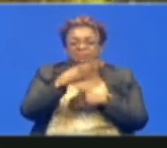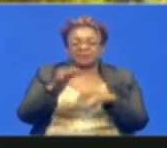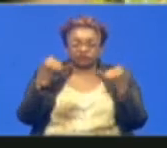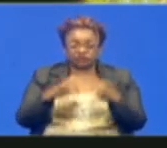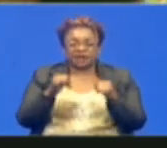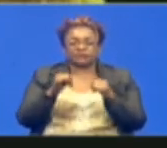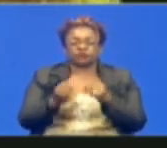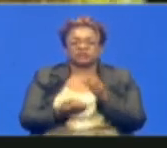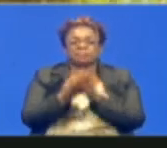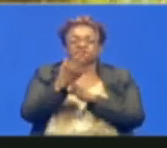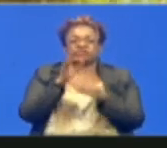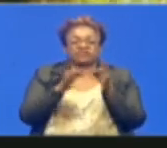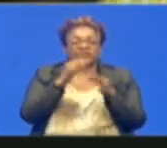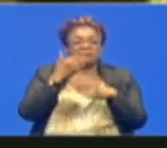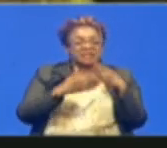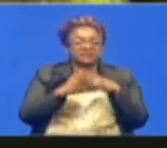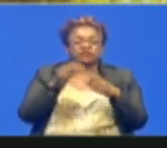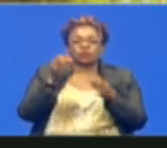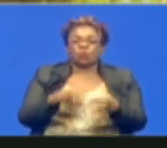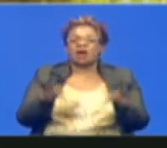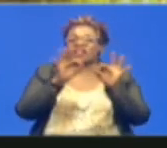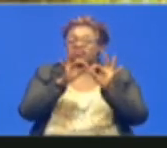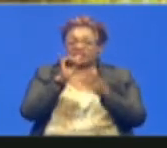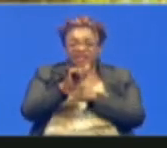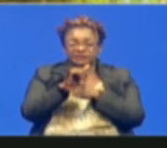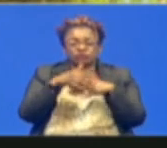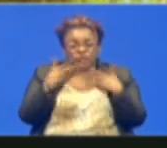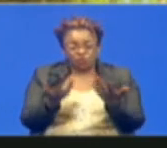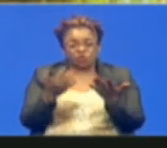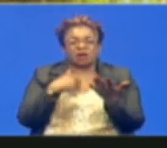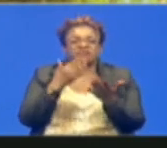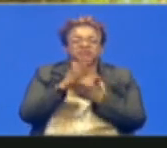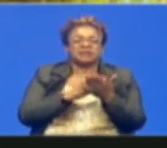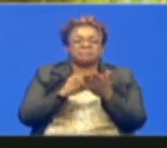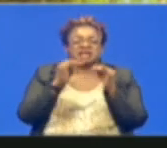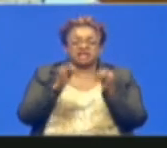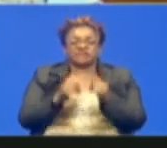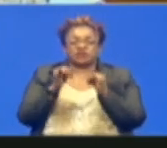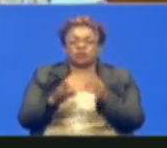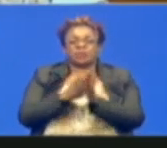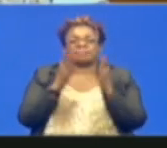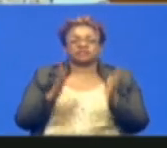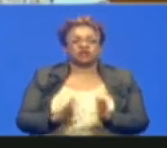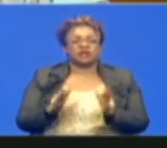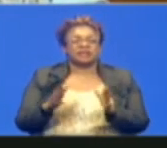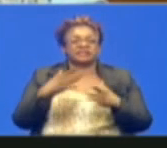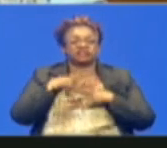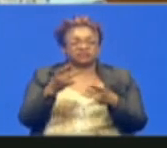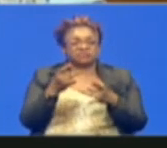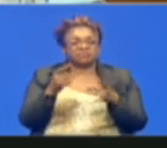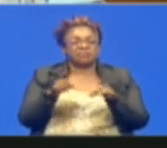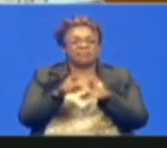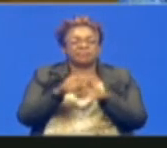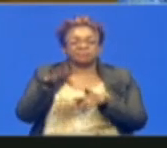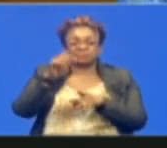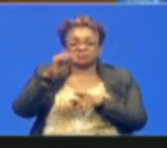if indeed the building is worth the value it was bought at, or are there some individuals with personal interest? EACC placed the blame